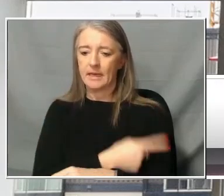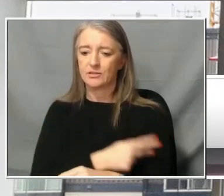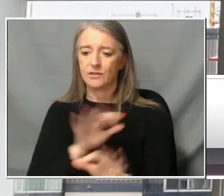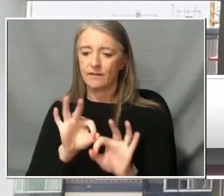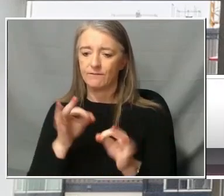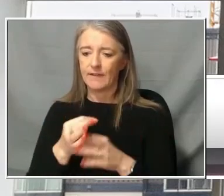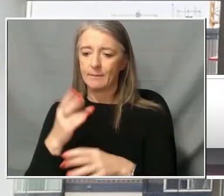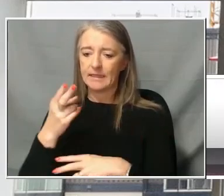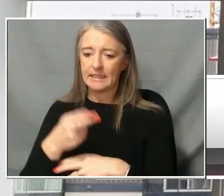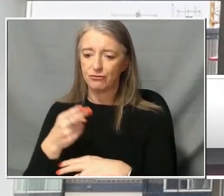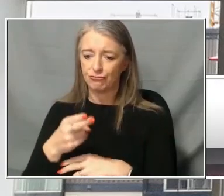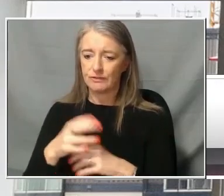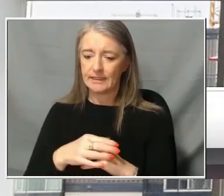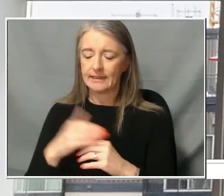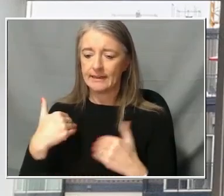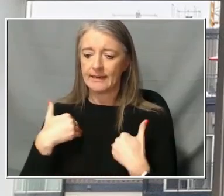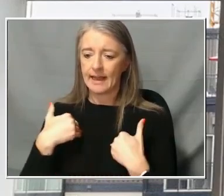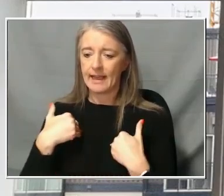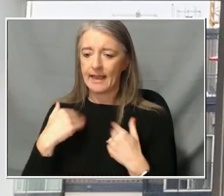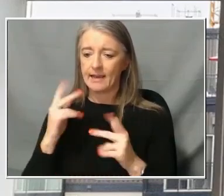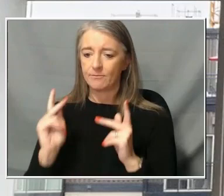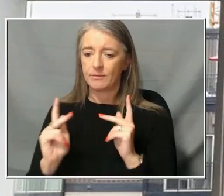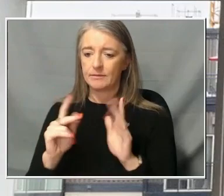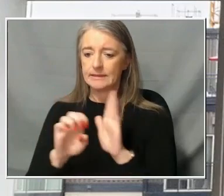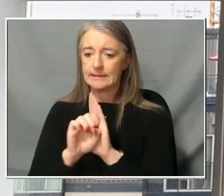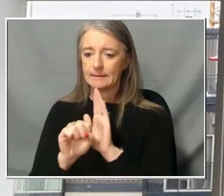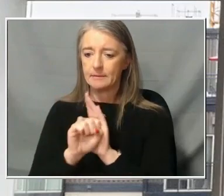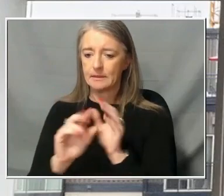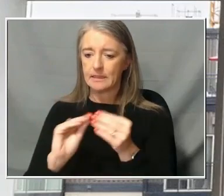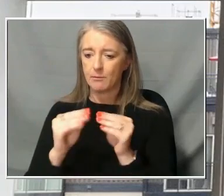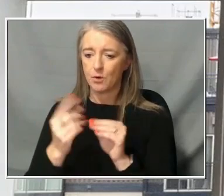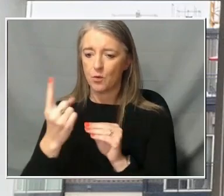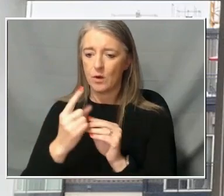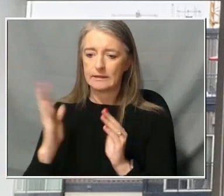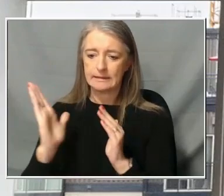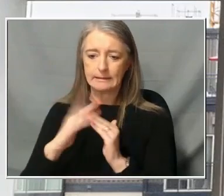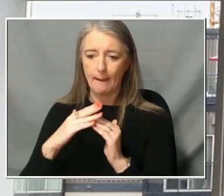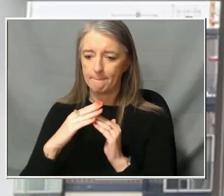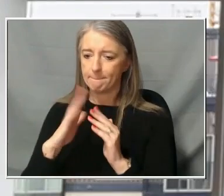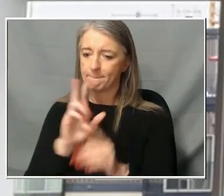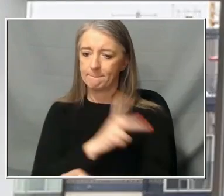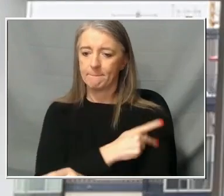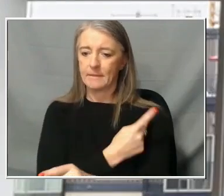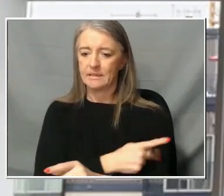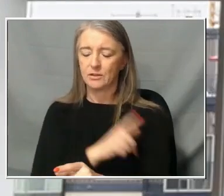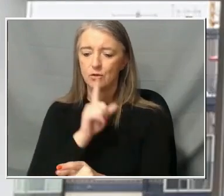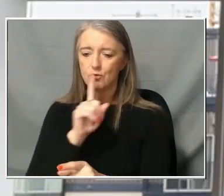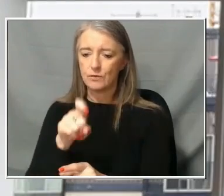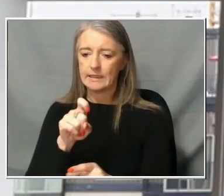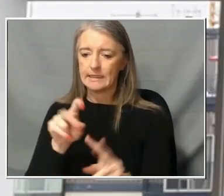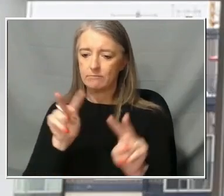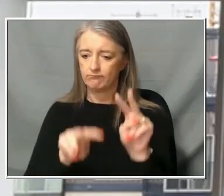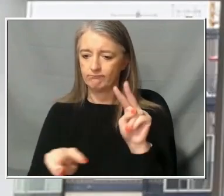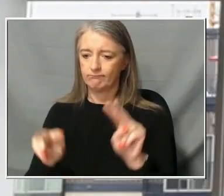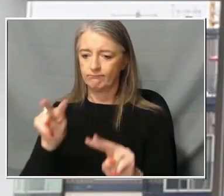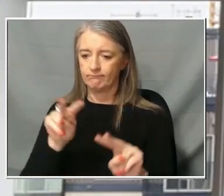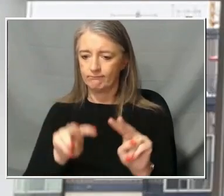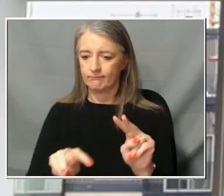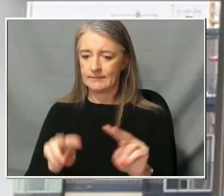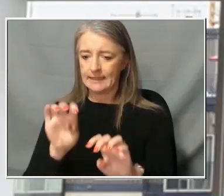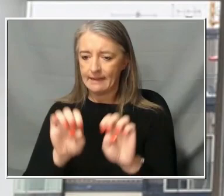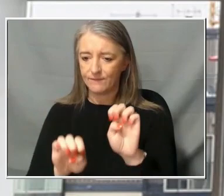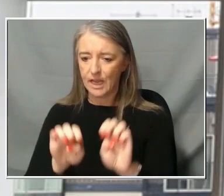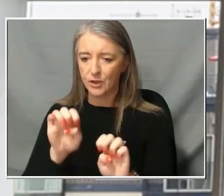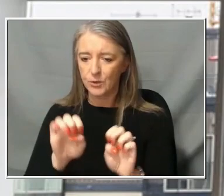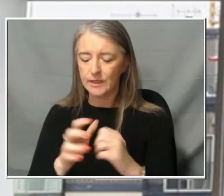family history and have persistent symptoms, those are the number one top patients that really need to be